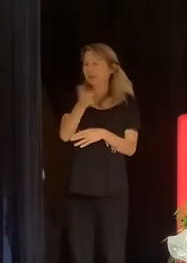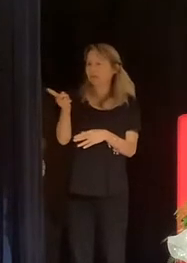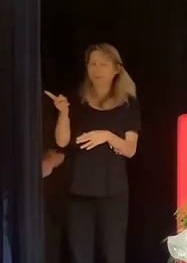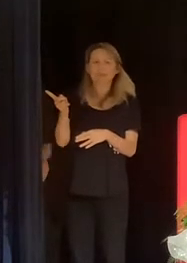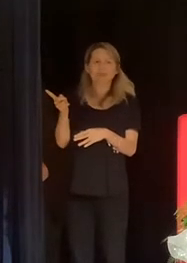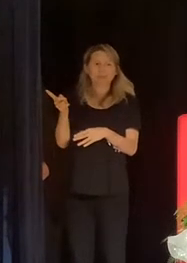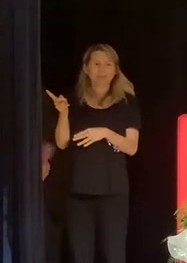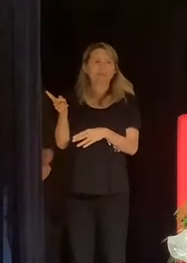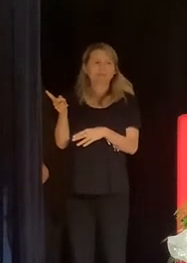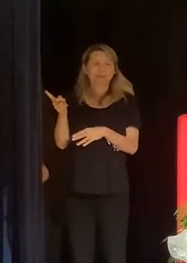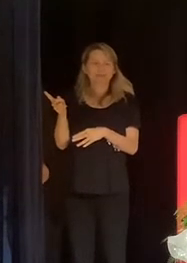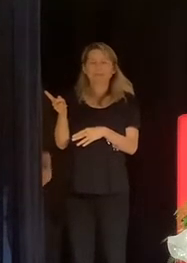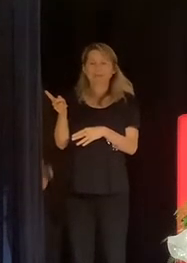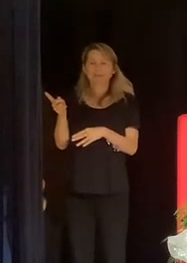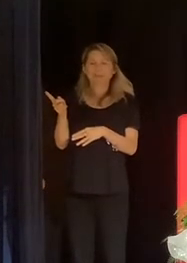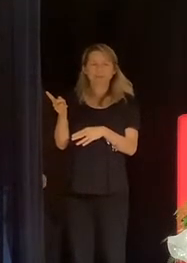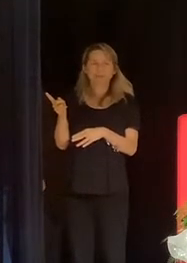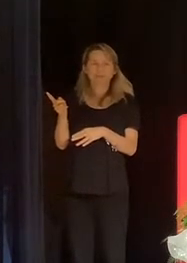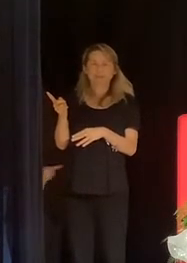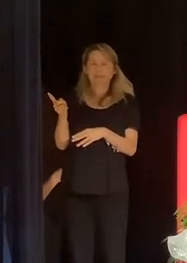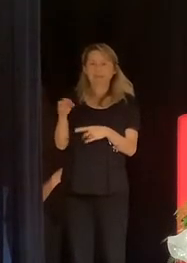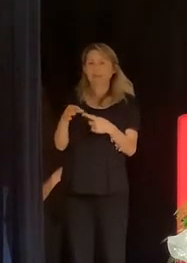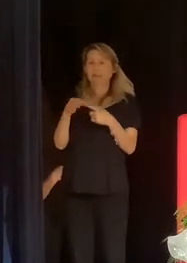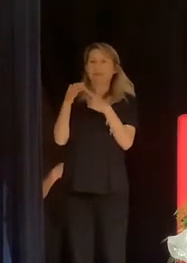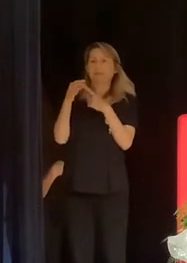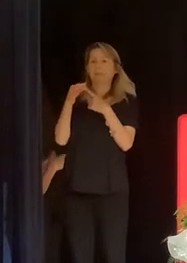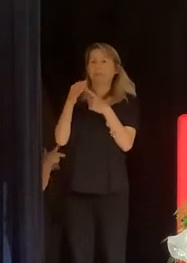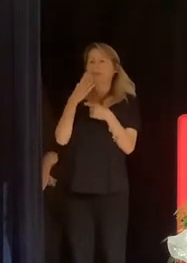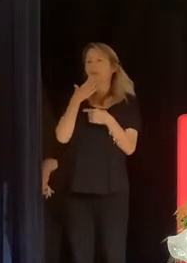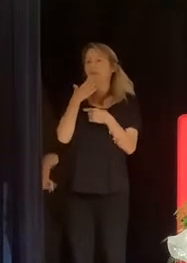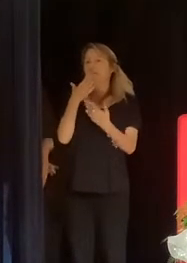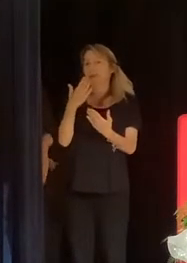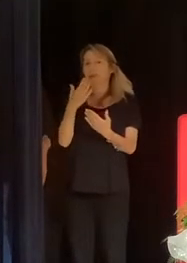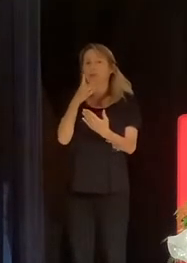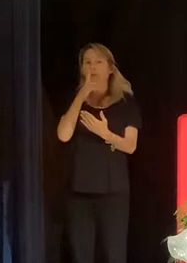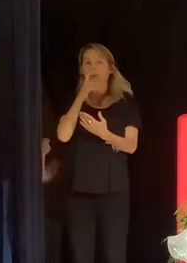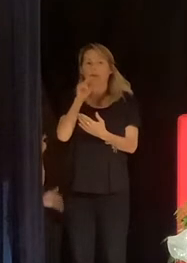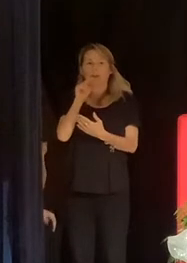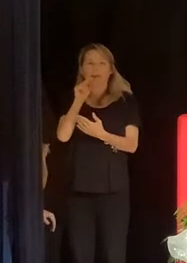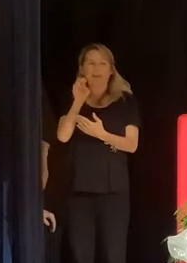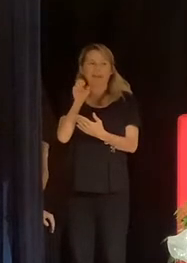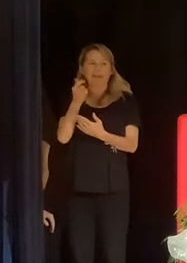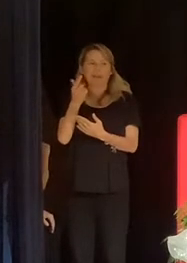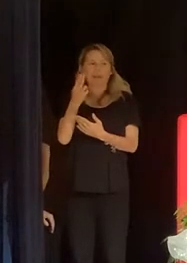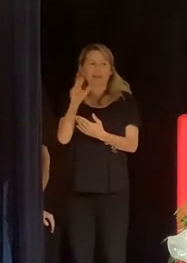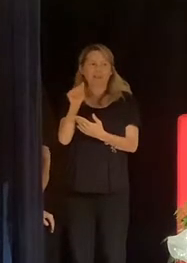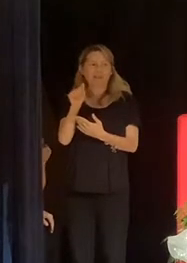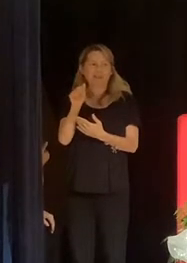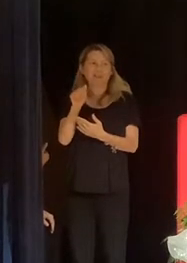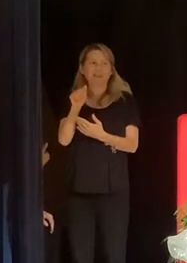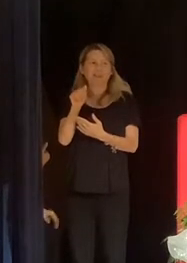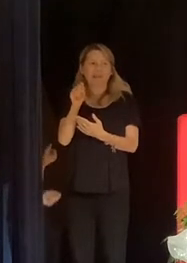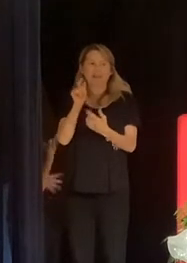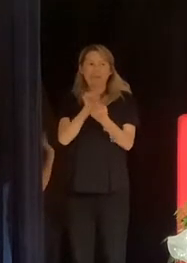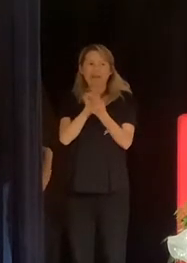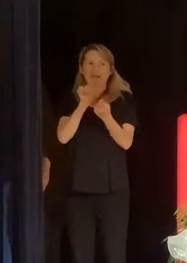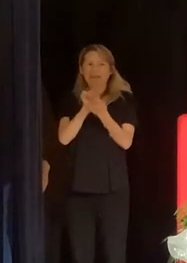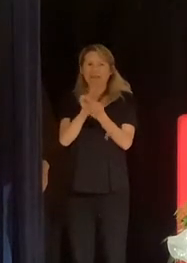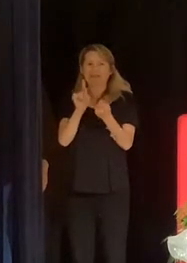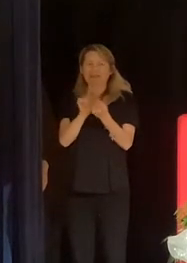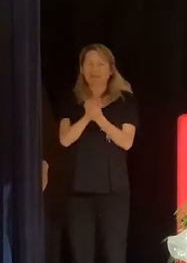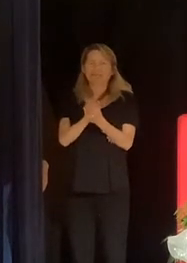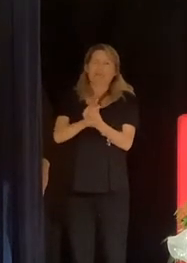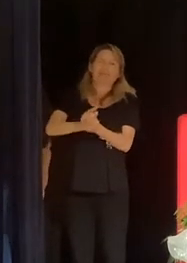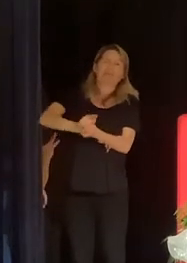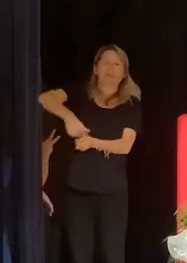today. I do need to say a special thank you to Nega, who I have met many years